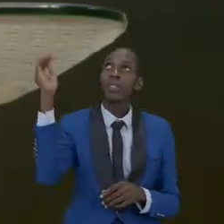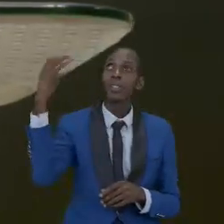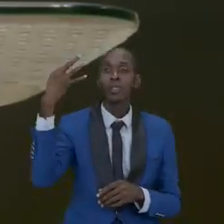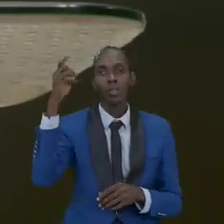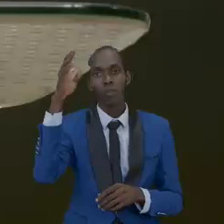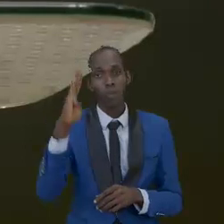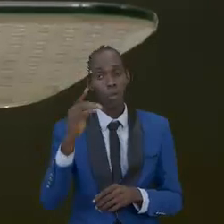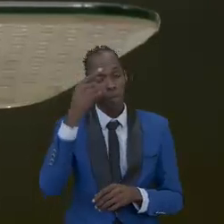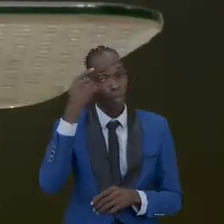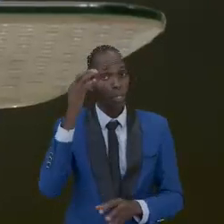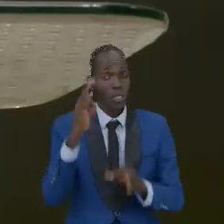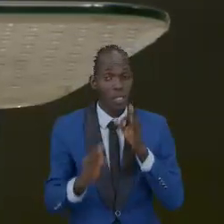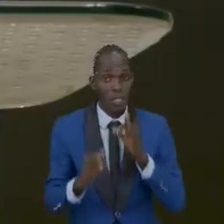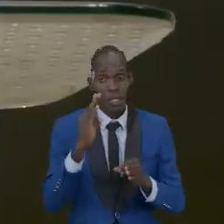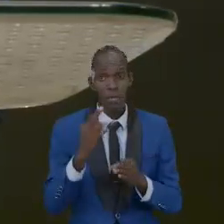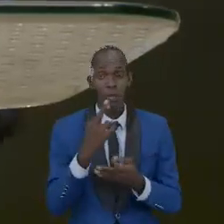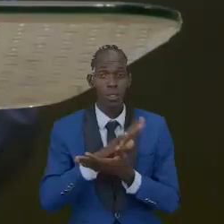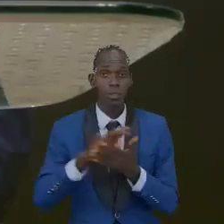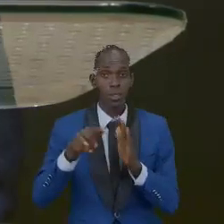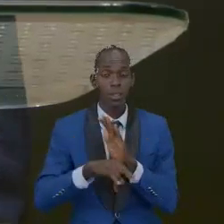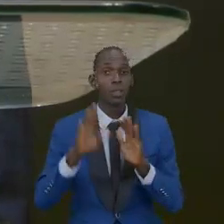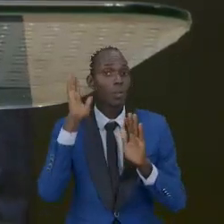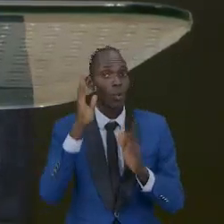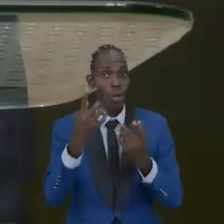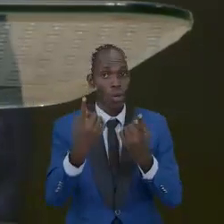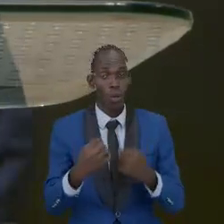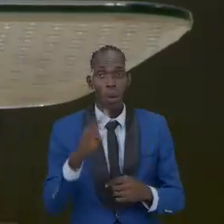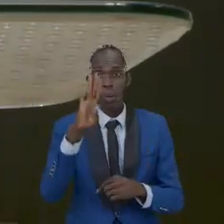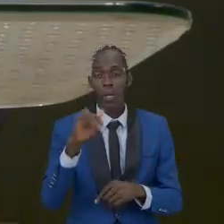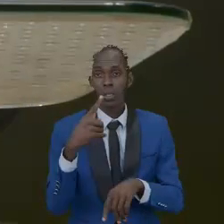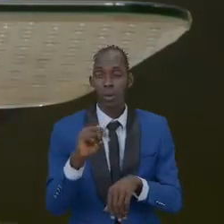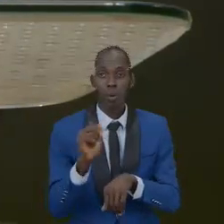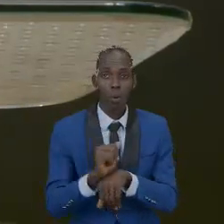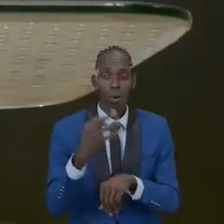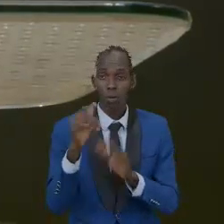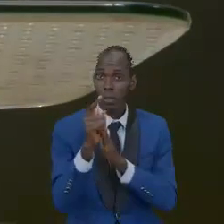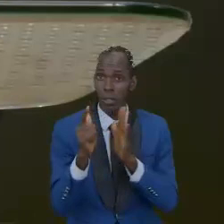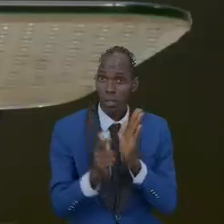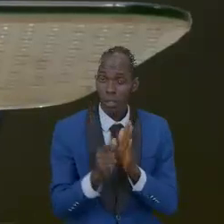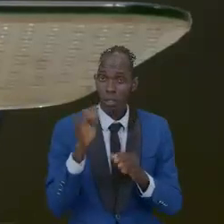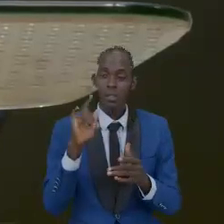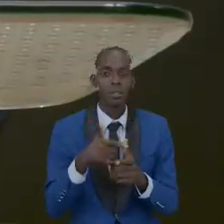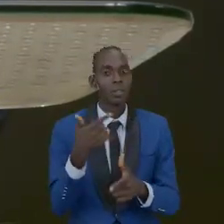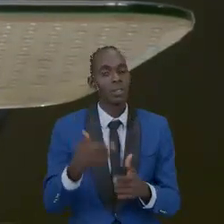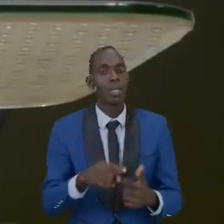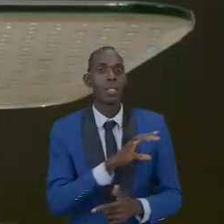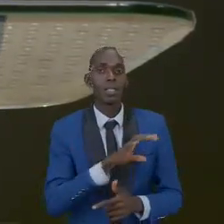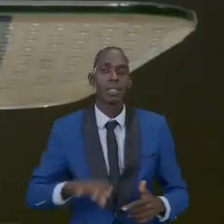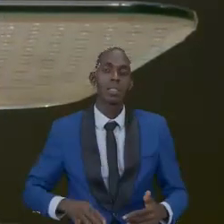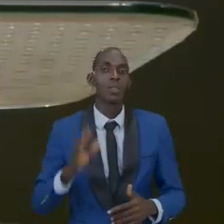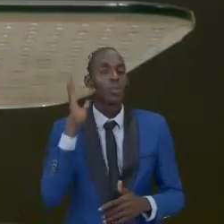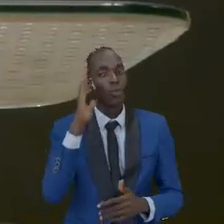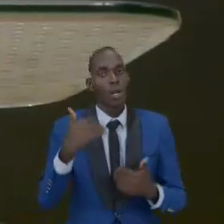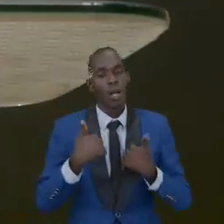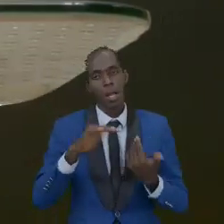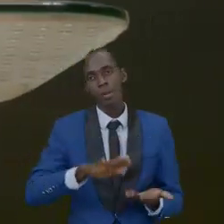because if righteousness could come by the works of the law, then Christ would have died in vain.